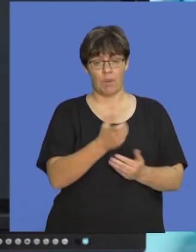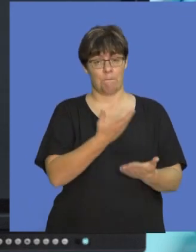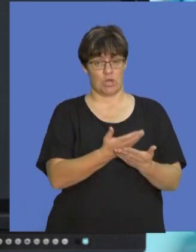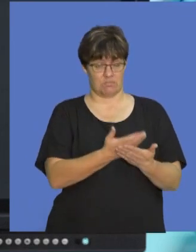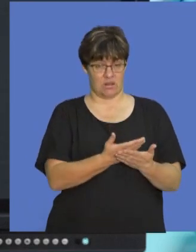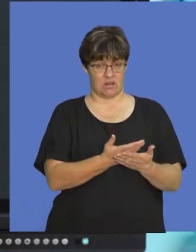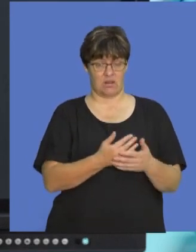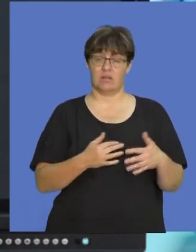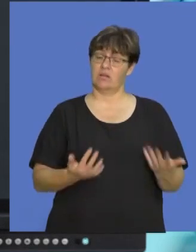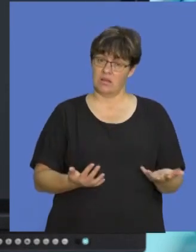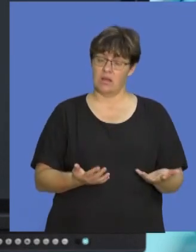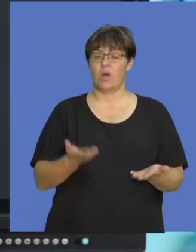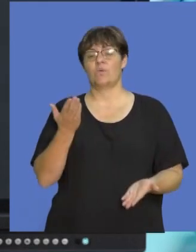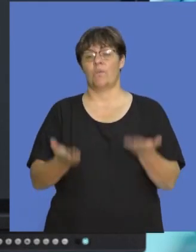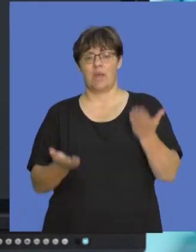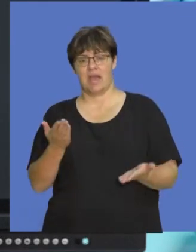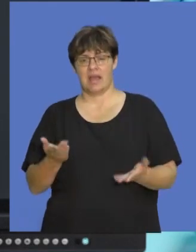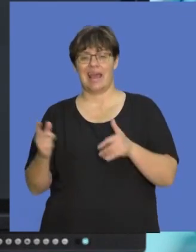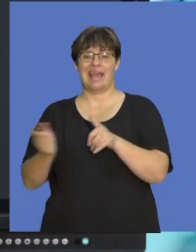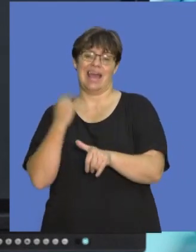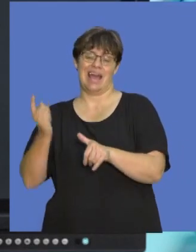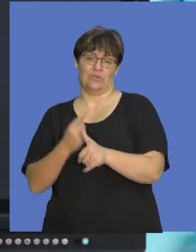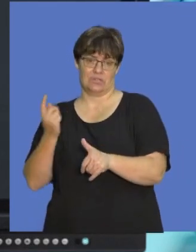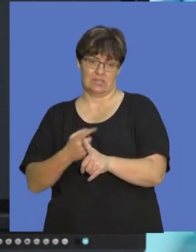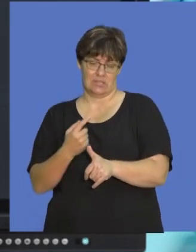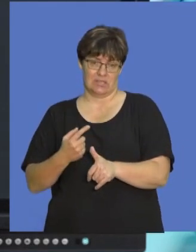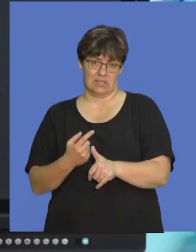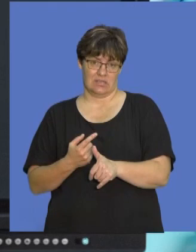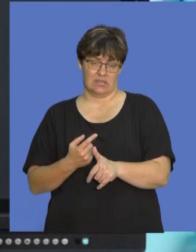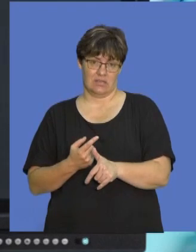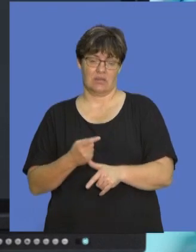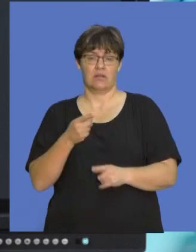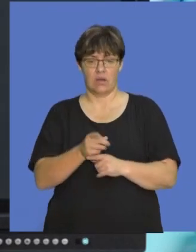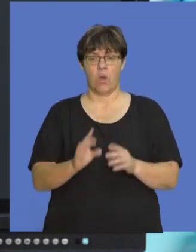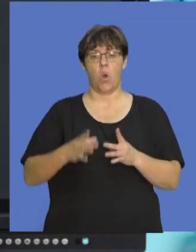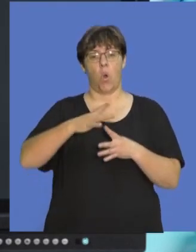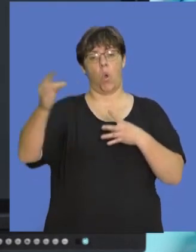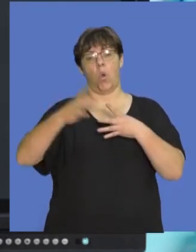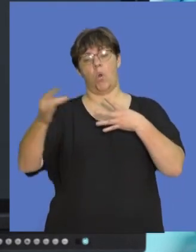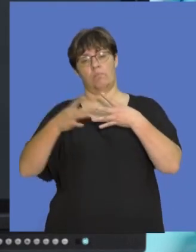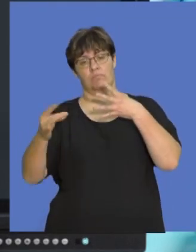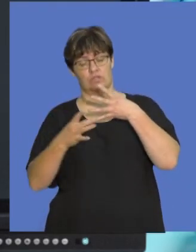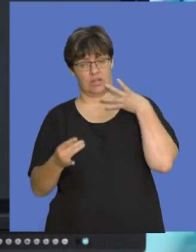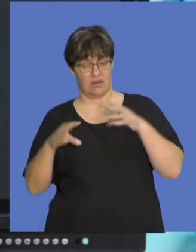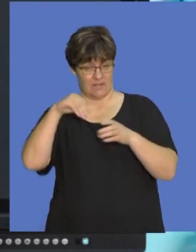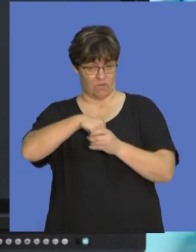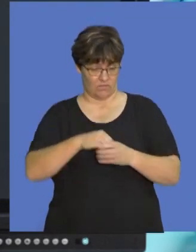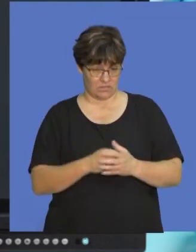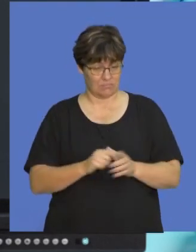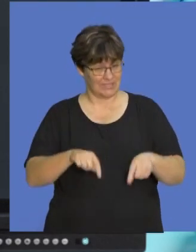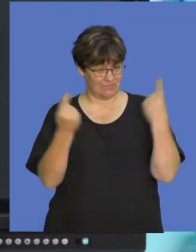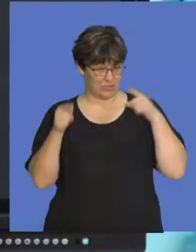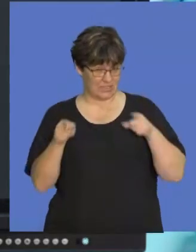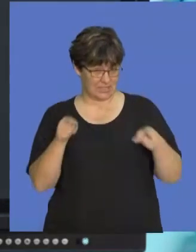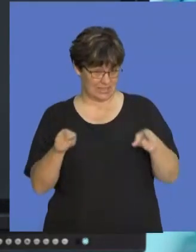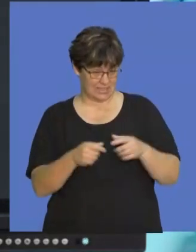are possible, as compared to counting the number of options there are in the sample space. Be